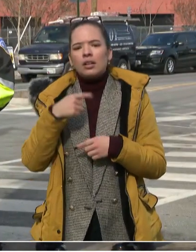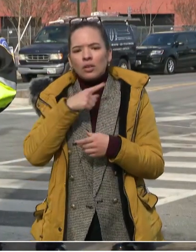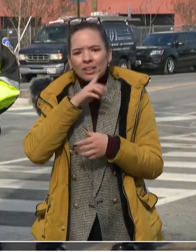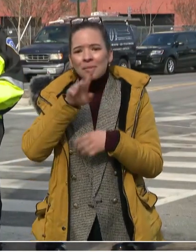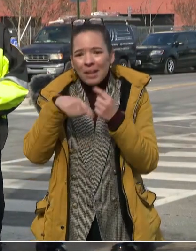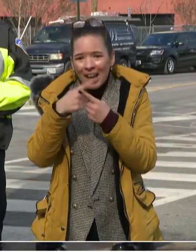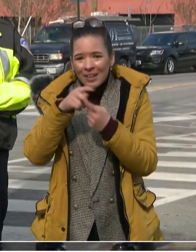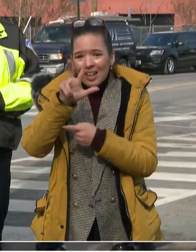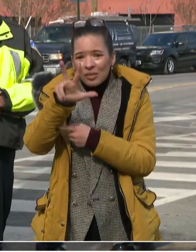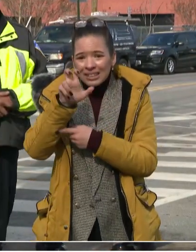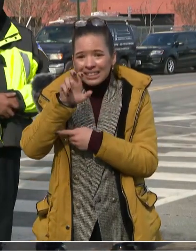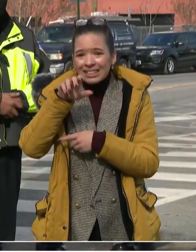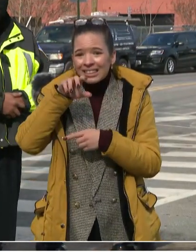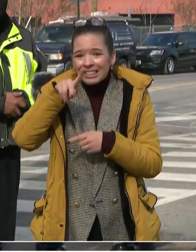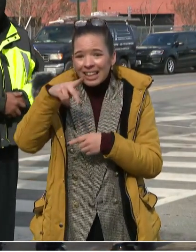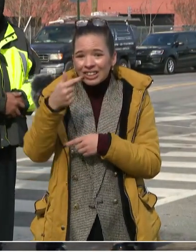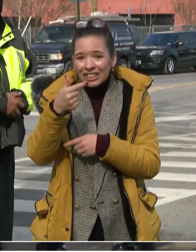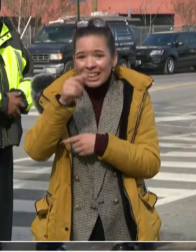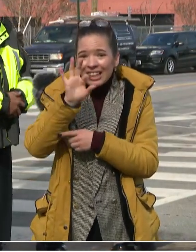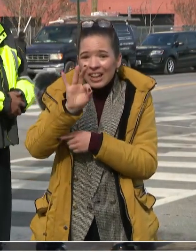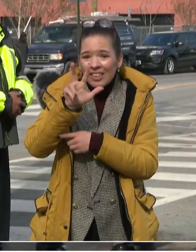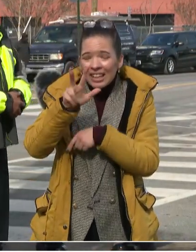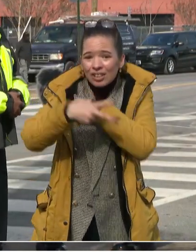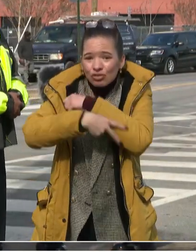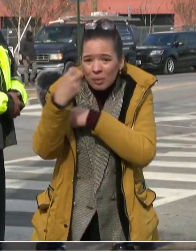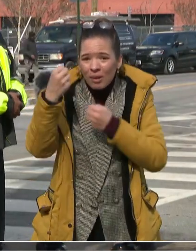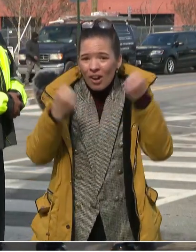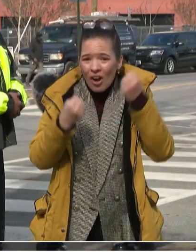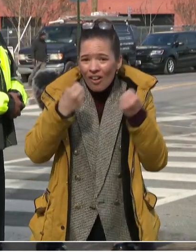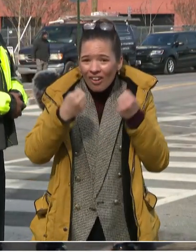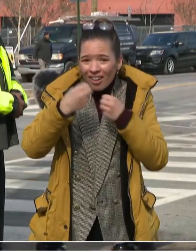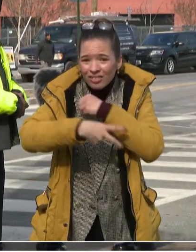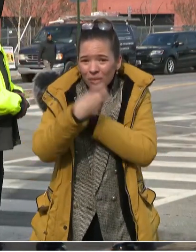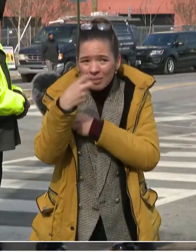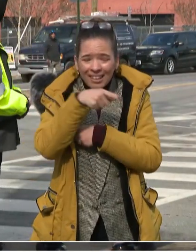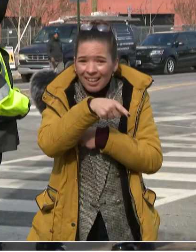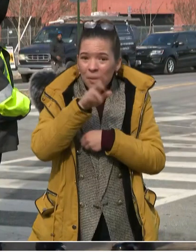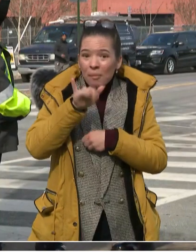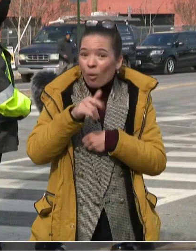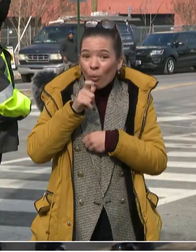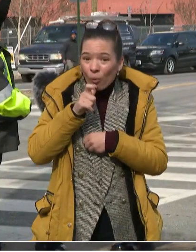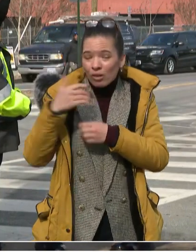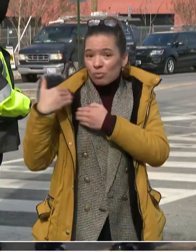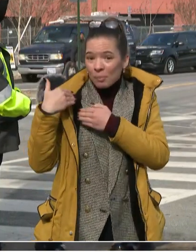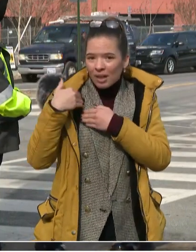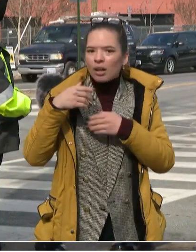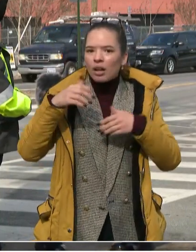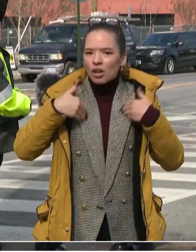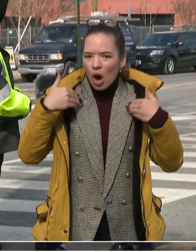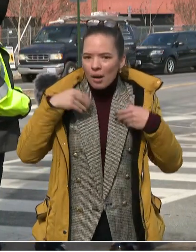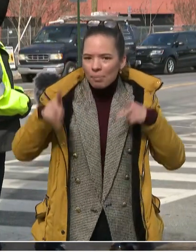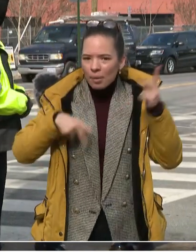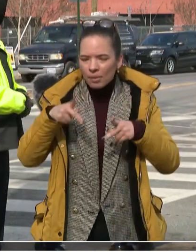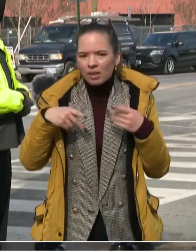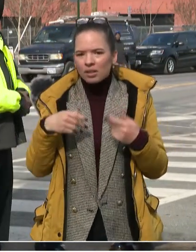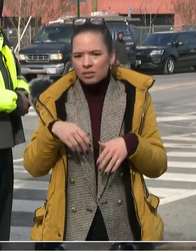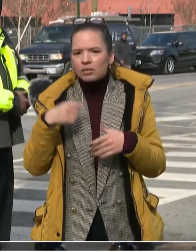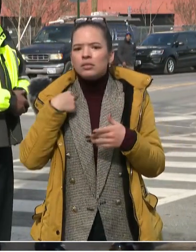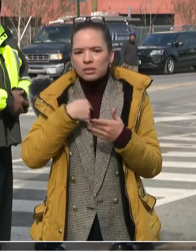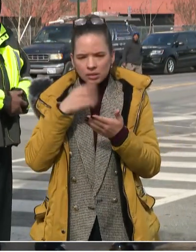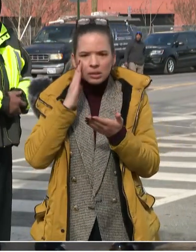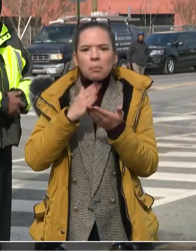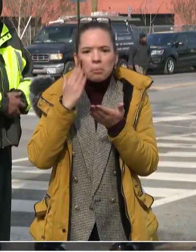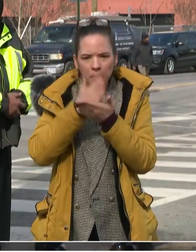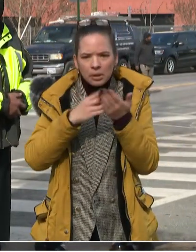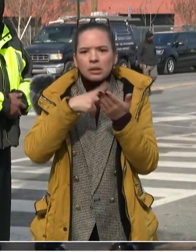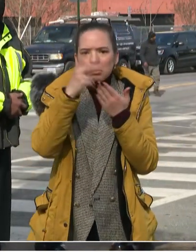and 93 carjackings, primarily committed by children. And so we know that we have programming. We know that some of the programming works.